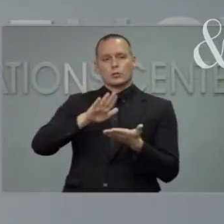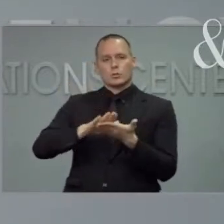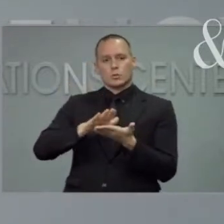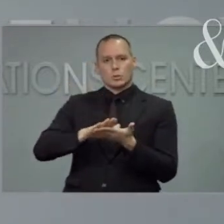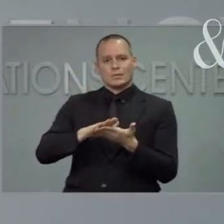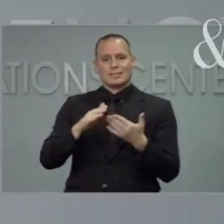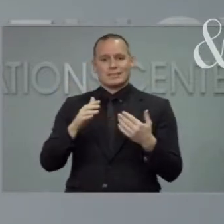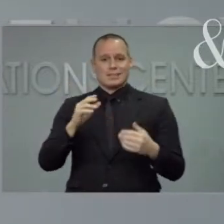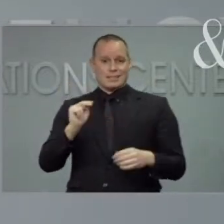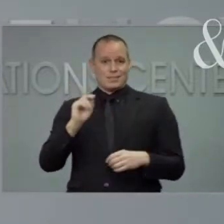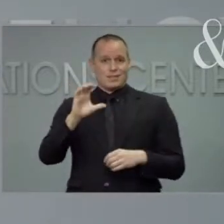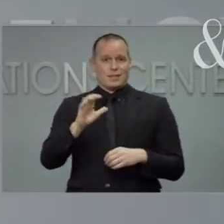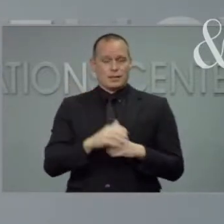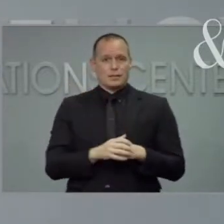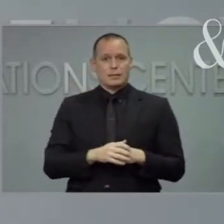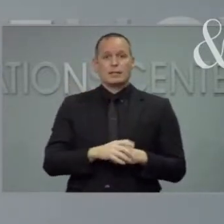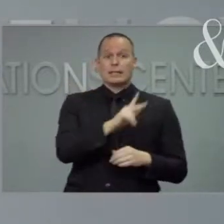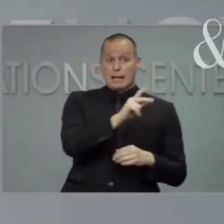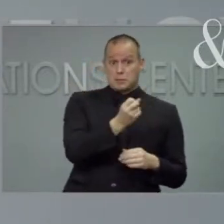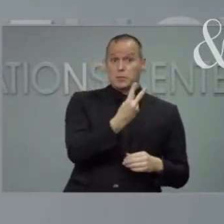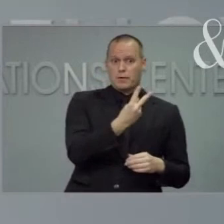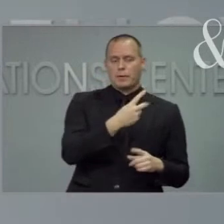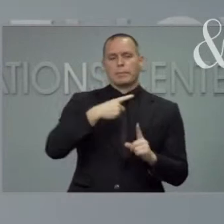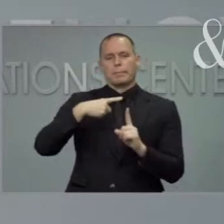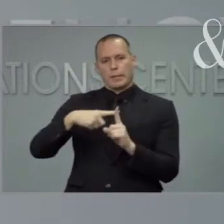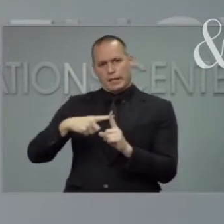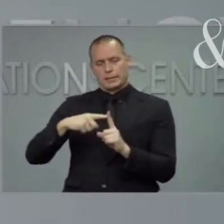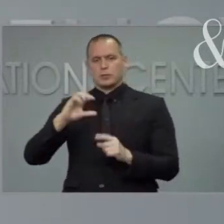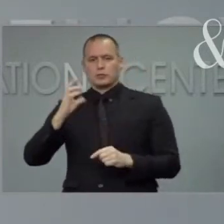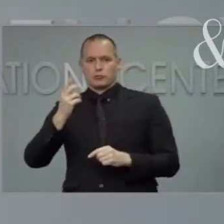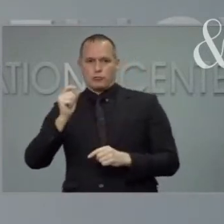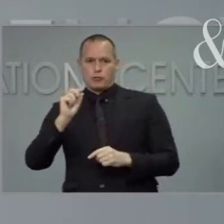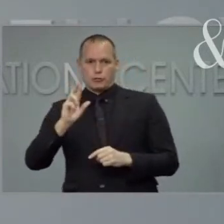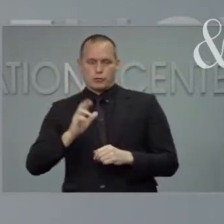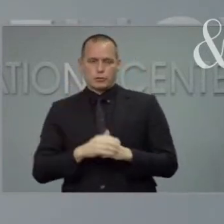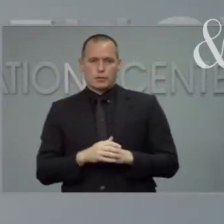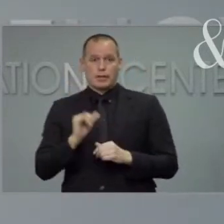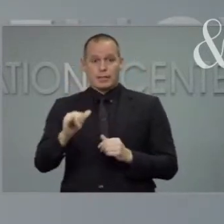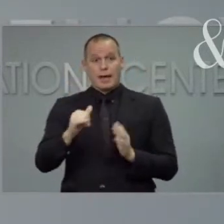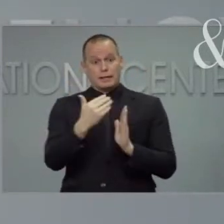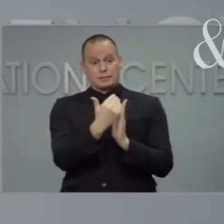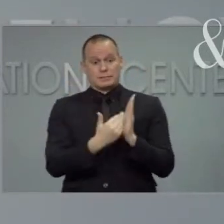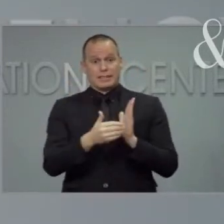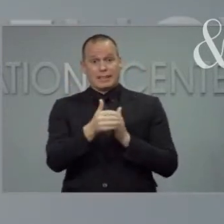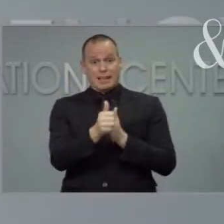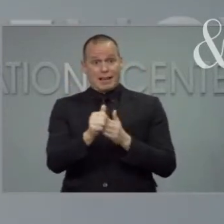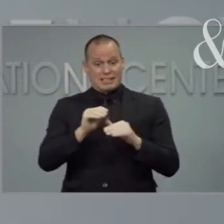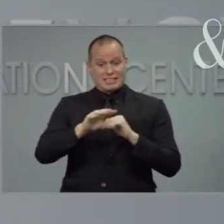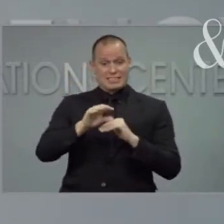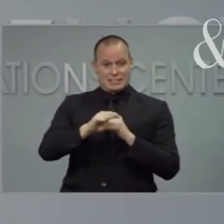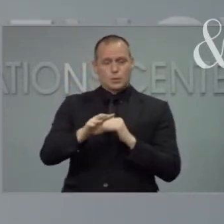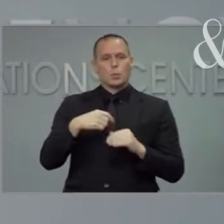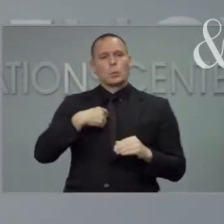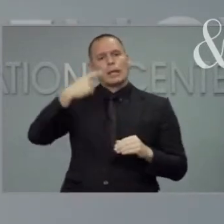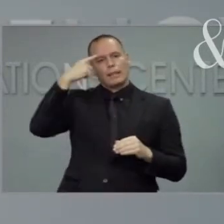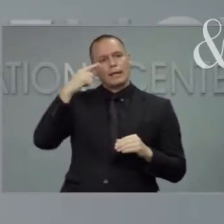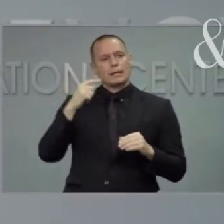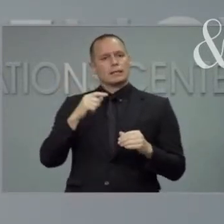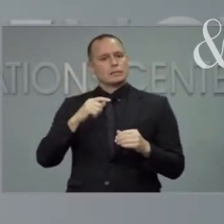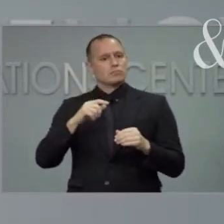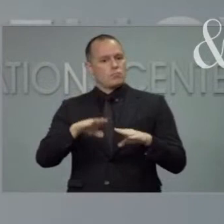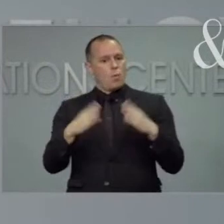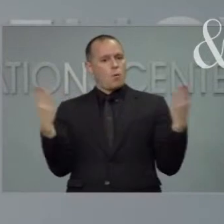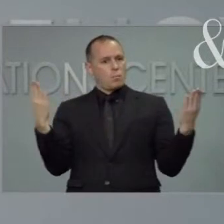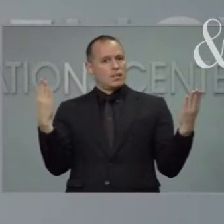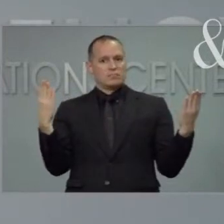guidance, not just for K-12 public schools, but charter schools as well. And within that guidance, it does recommend that we think kids could be back in school to